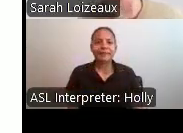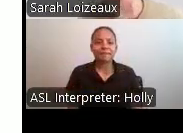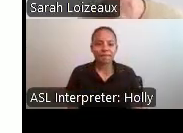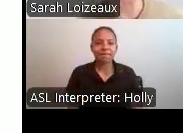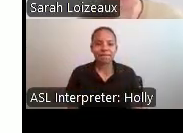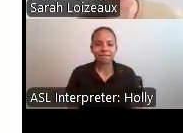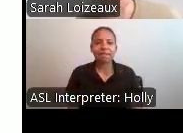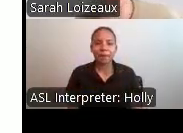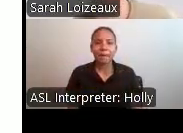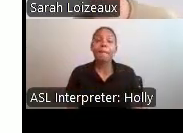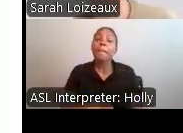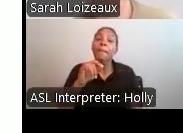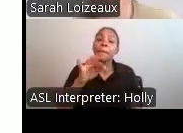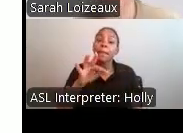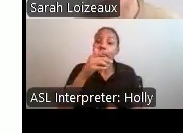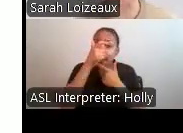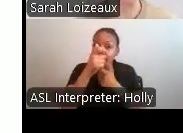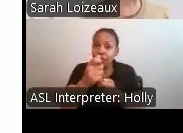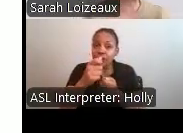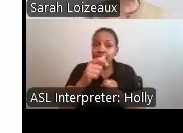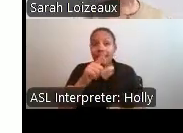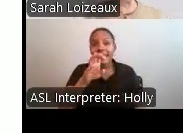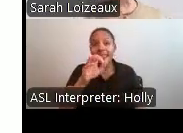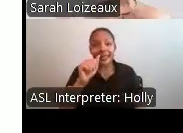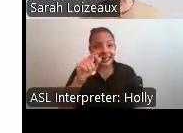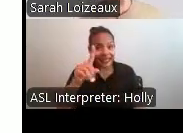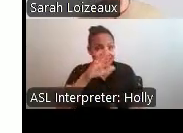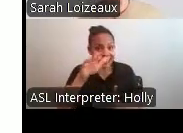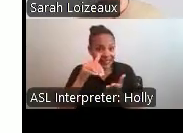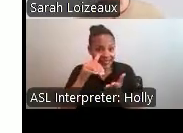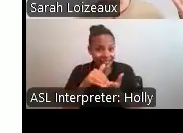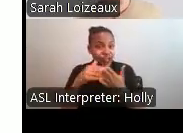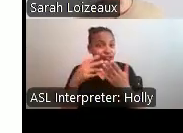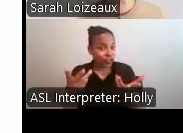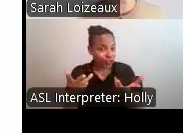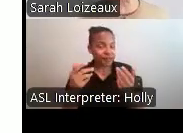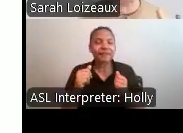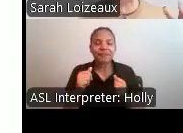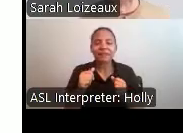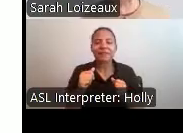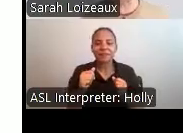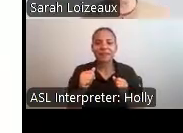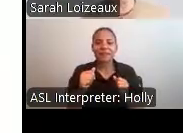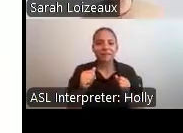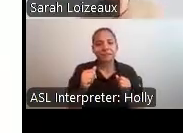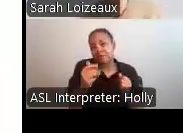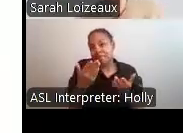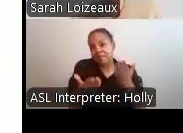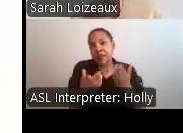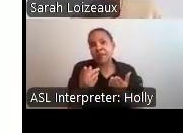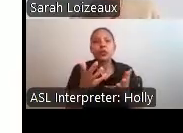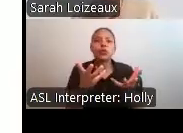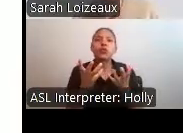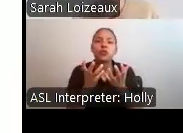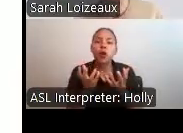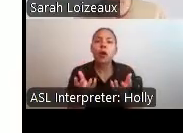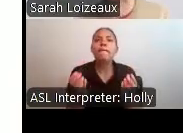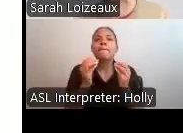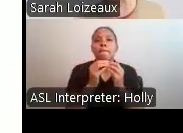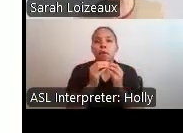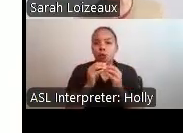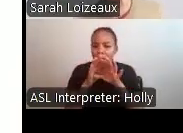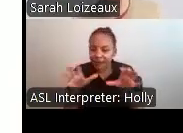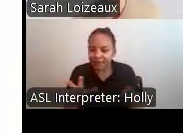And if you are interested in the Lead Center, not just the map, see what else we've got going on and, want to get more than just the archived webinar,